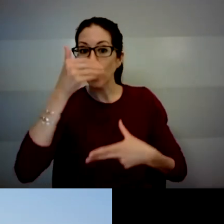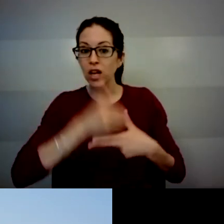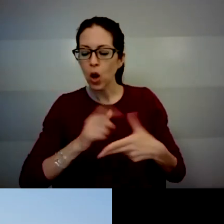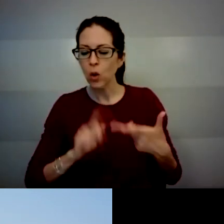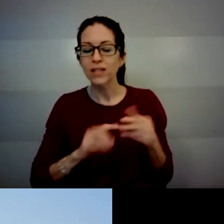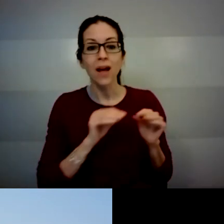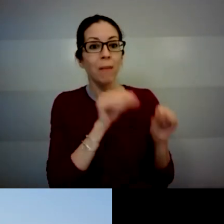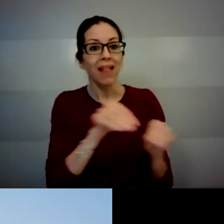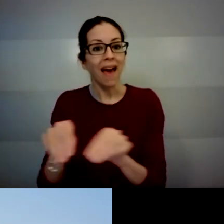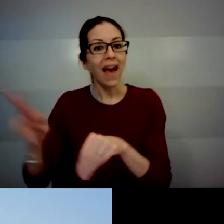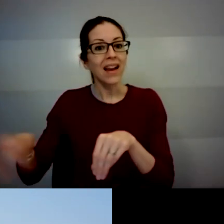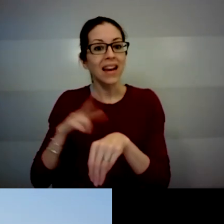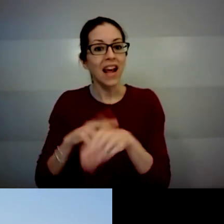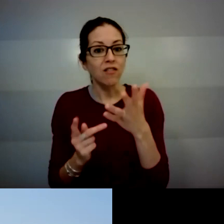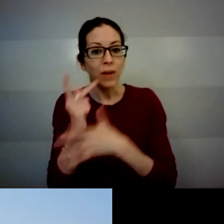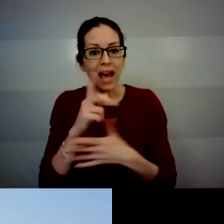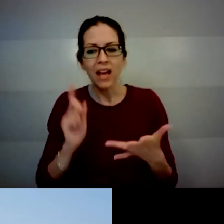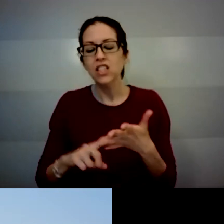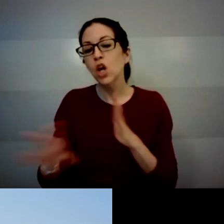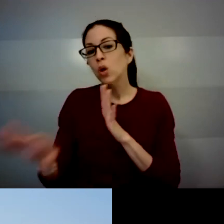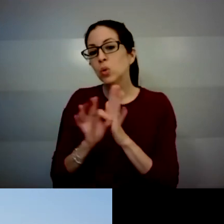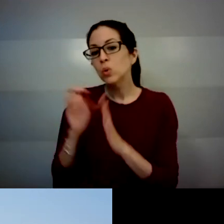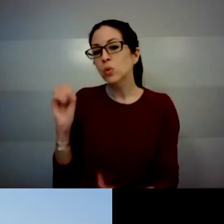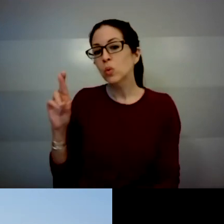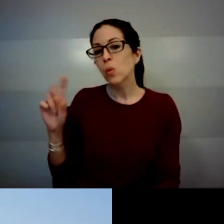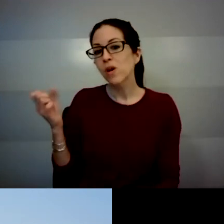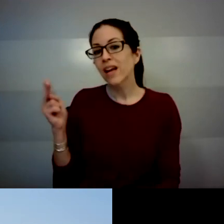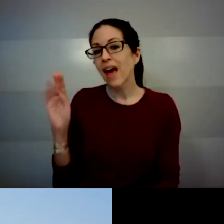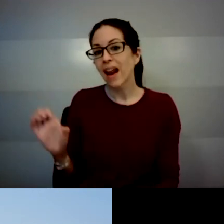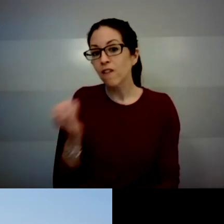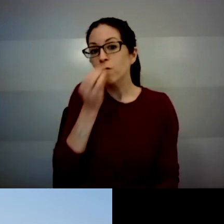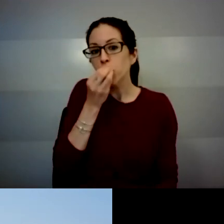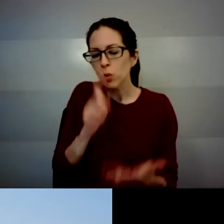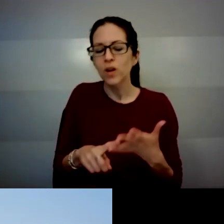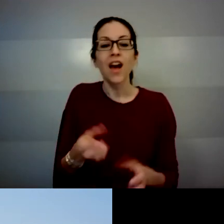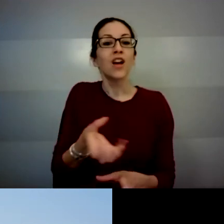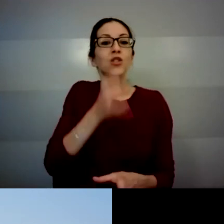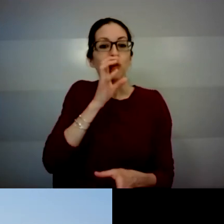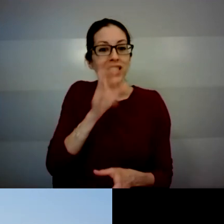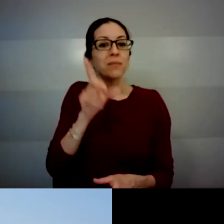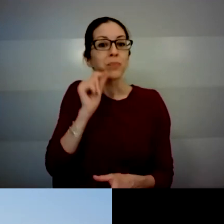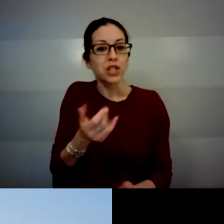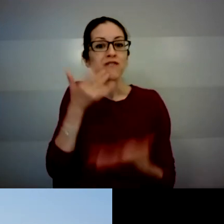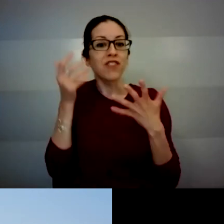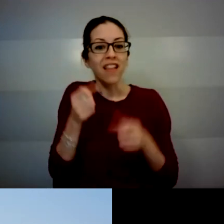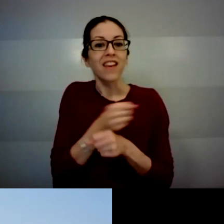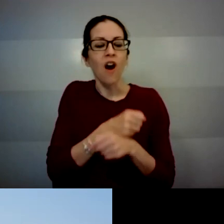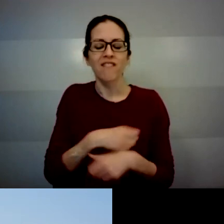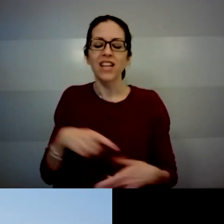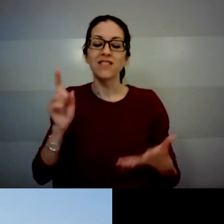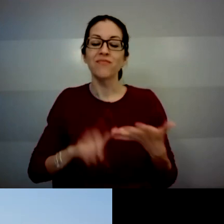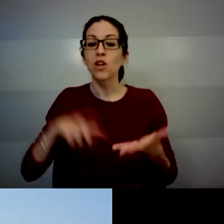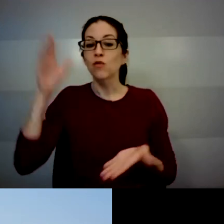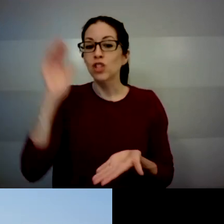these native plants? You can choose organic produce, drink bird-friendly coffee, reduce, reuse, recycle, or maybe even help clean up